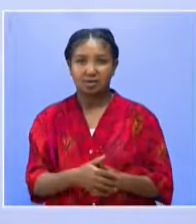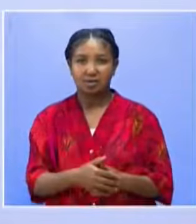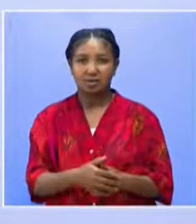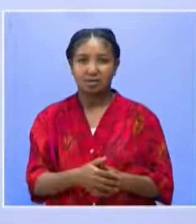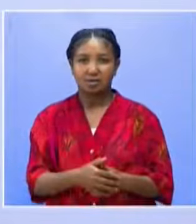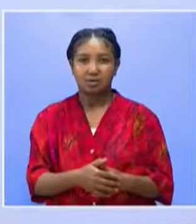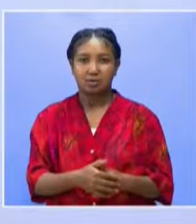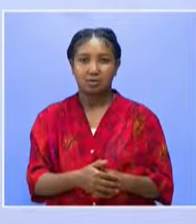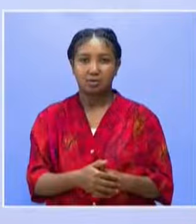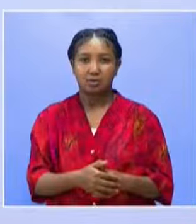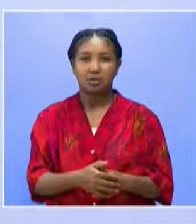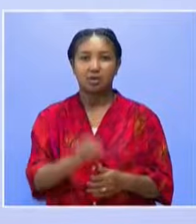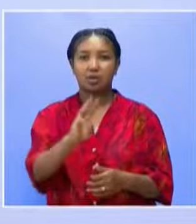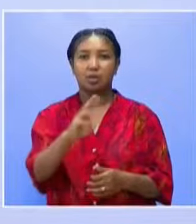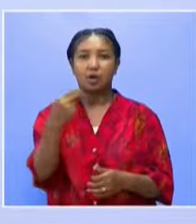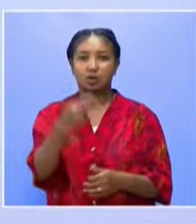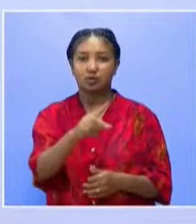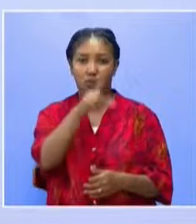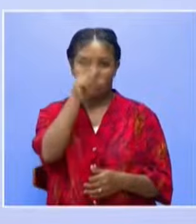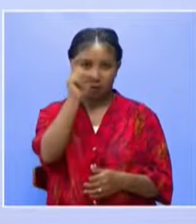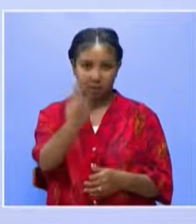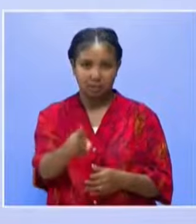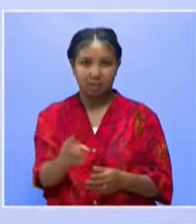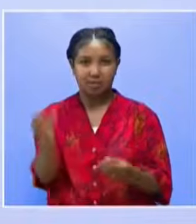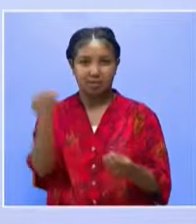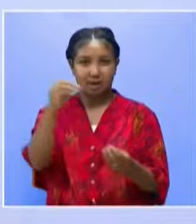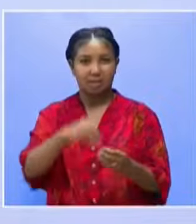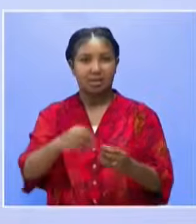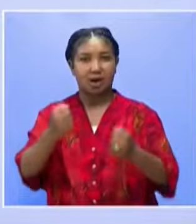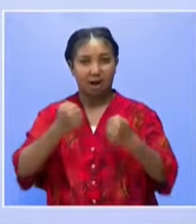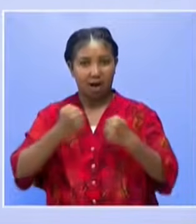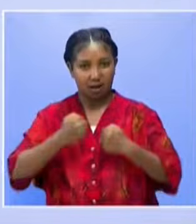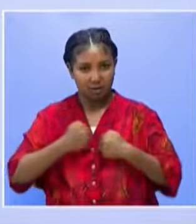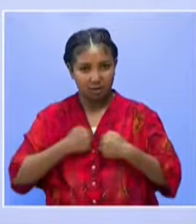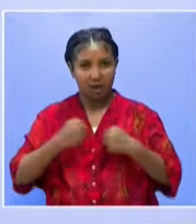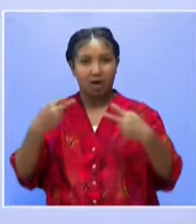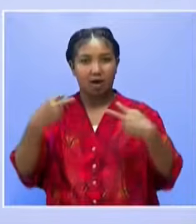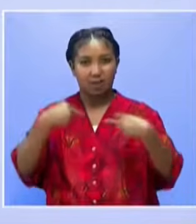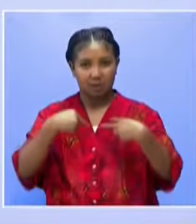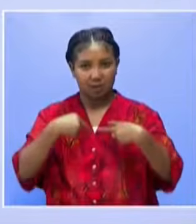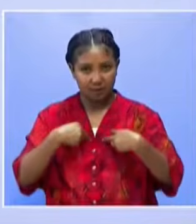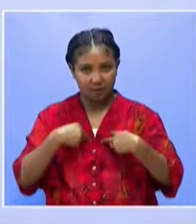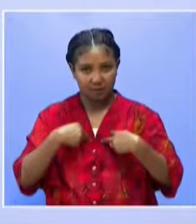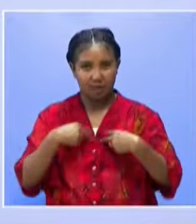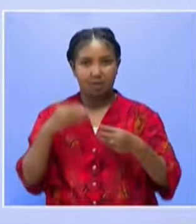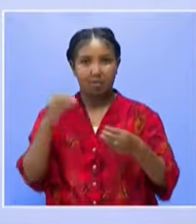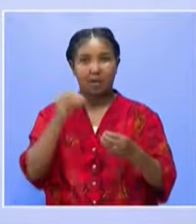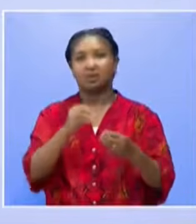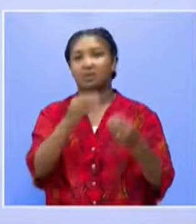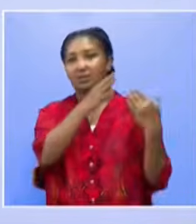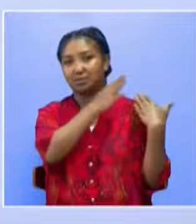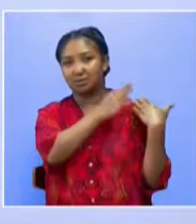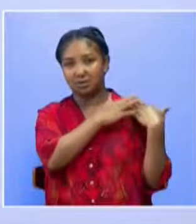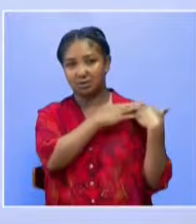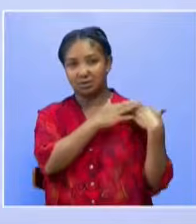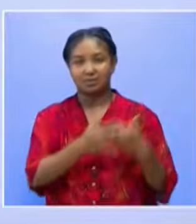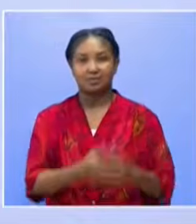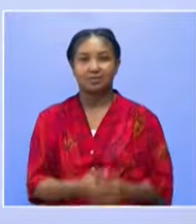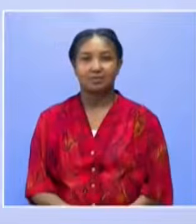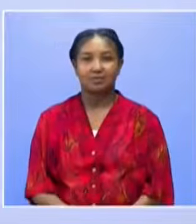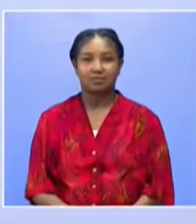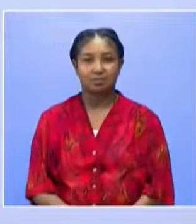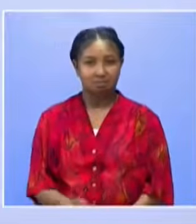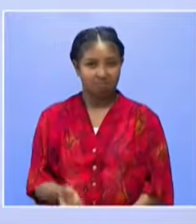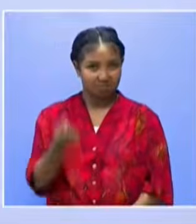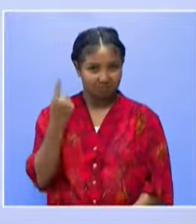So, WH question plus has or plus have plus the subject. Is